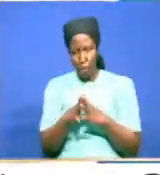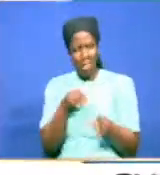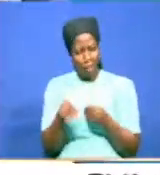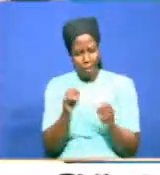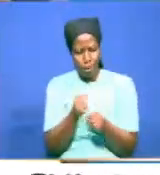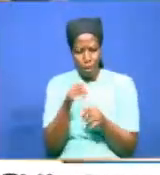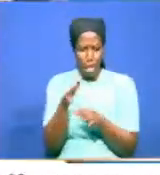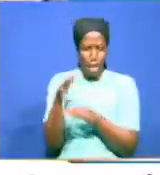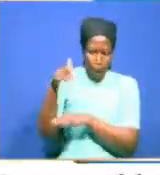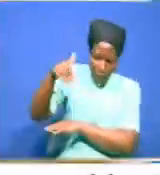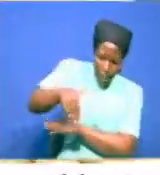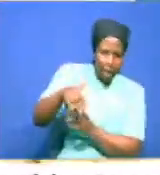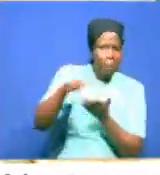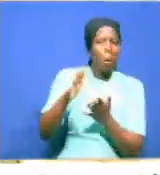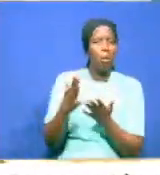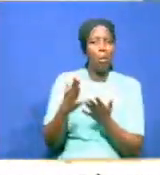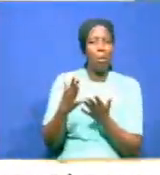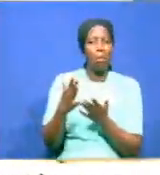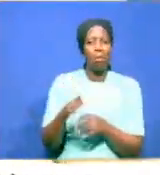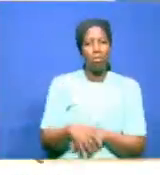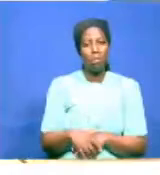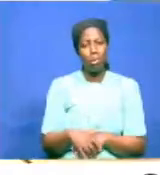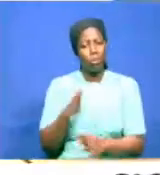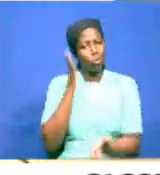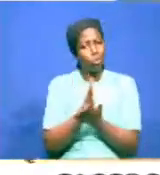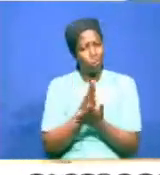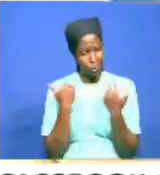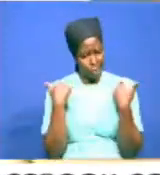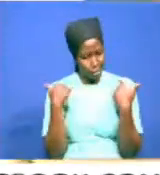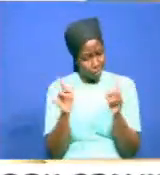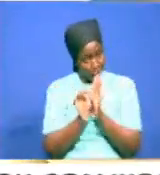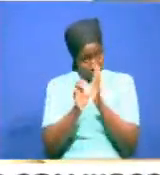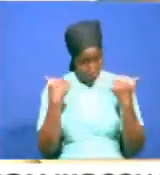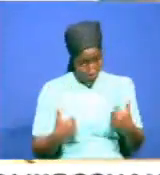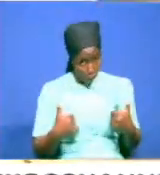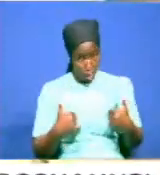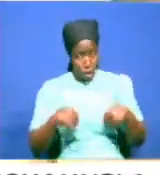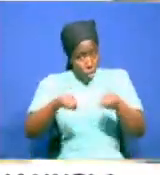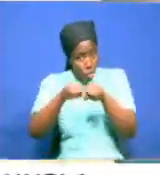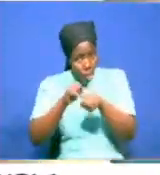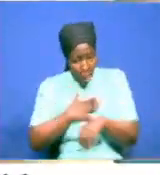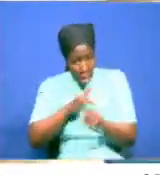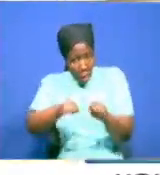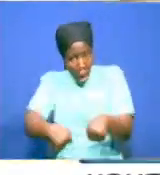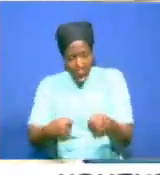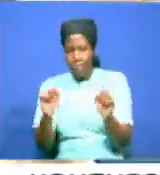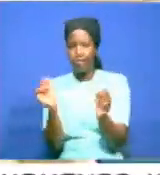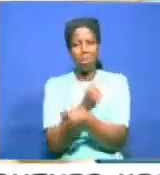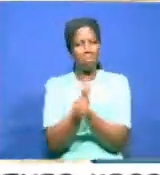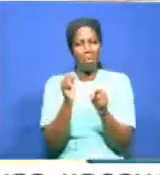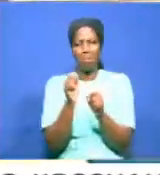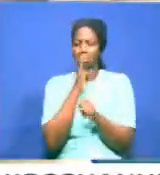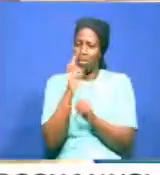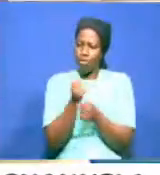I look like I can bend, mm-hmm. but I cannot even wear my shoes. Somebody has to help me wear my shoes, so I cannot bend that low. So when it comes